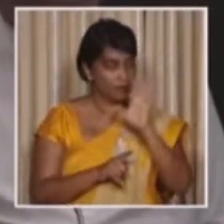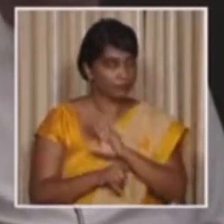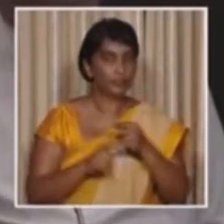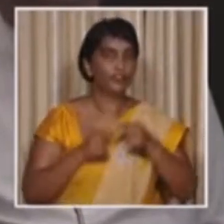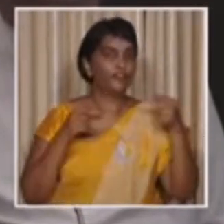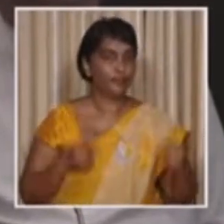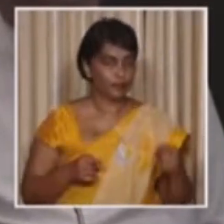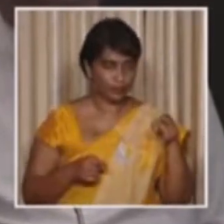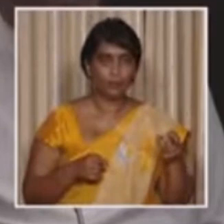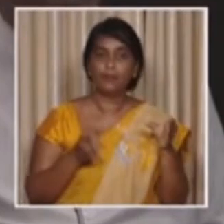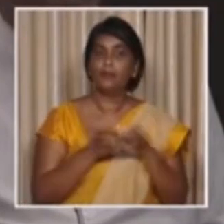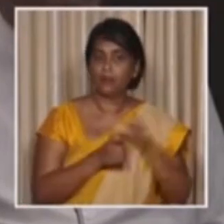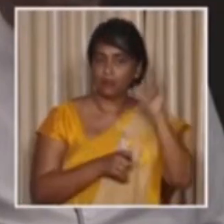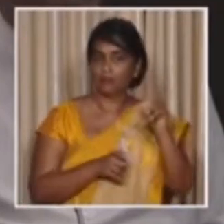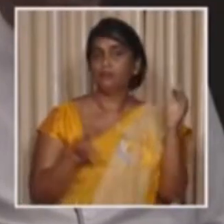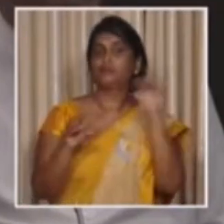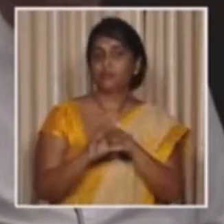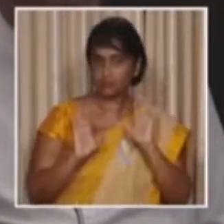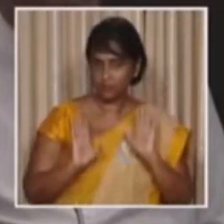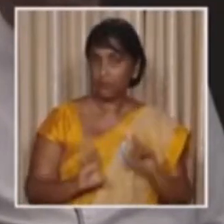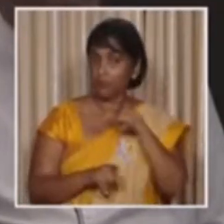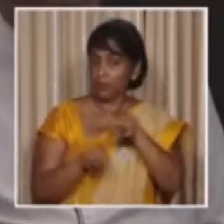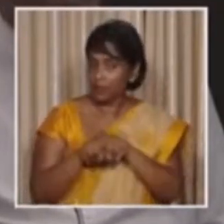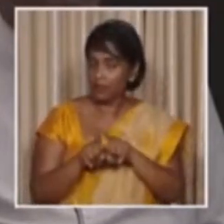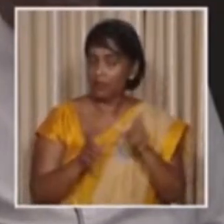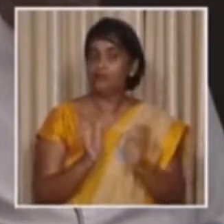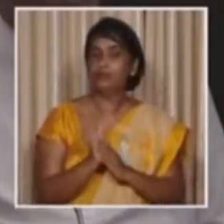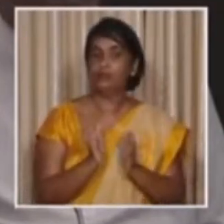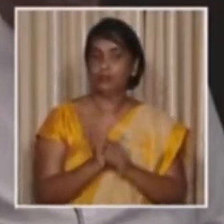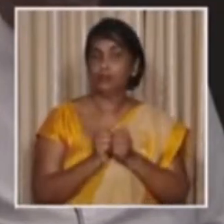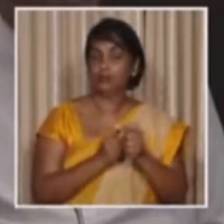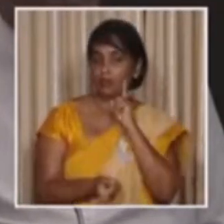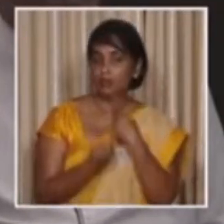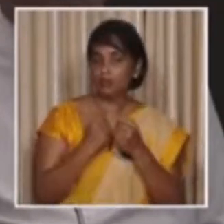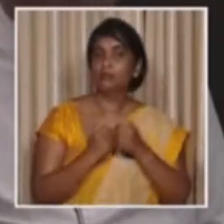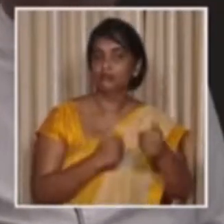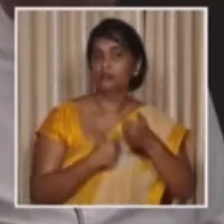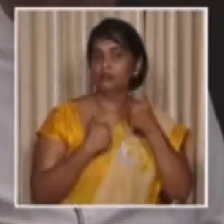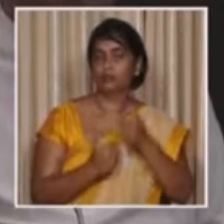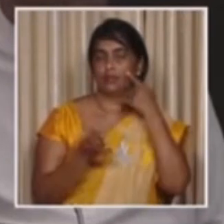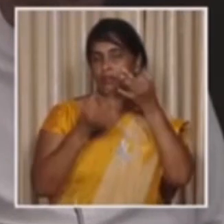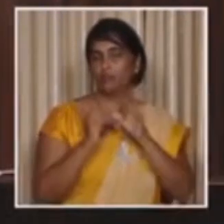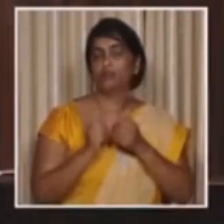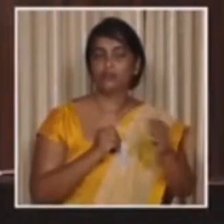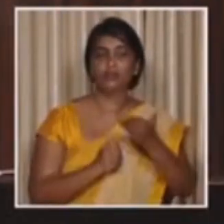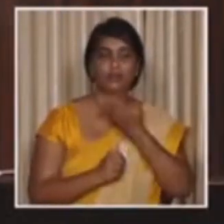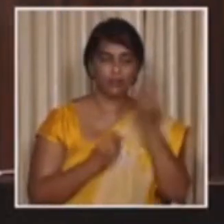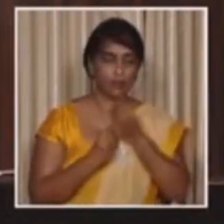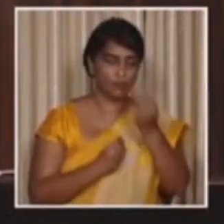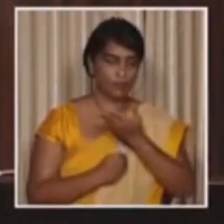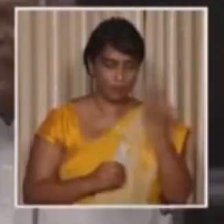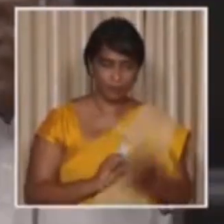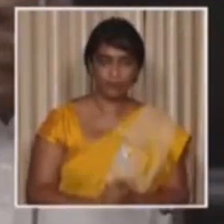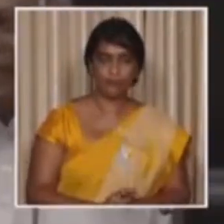credibility to the inquiry conducted by the select committee. This is another request I am making, Mr. President. I think that should be